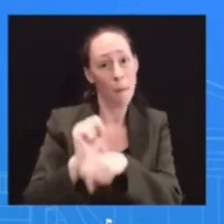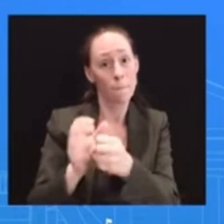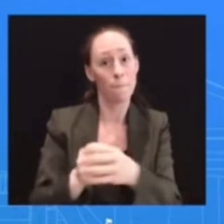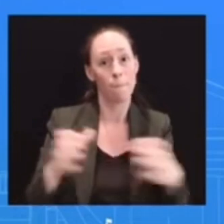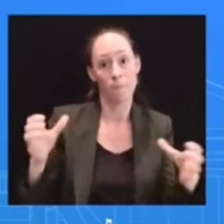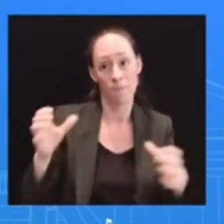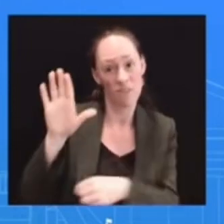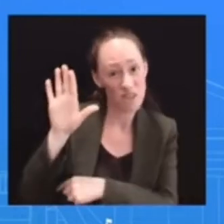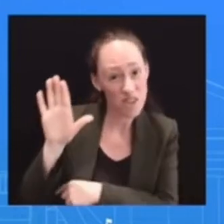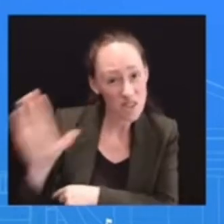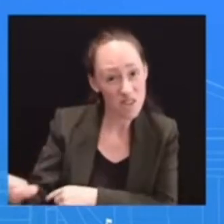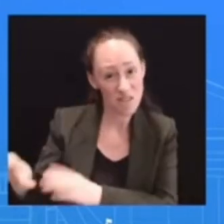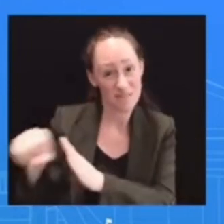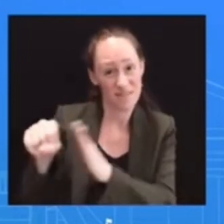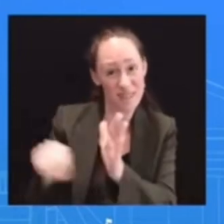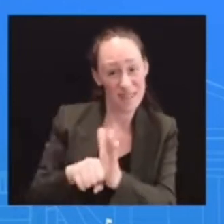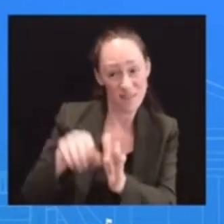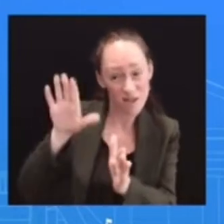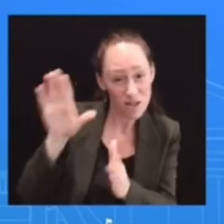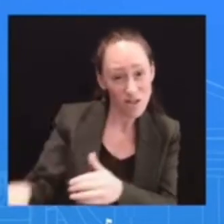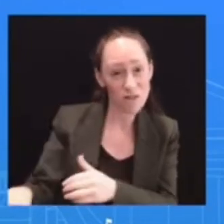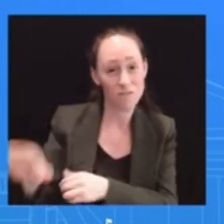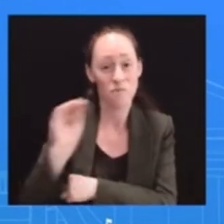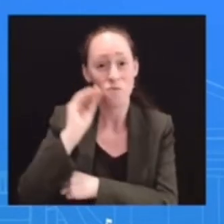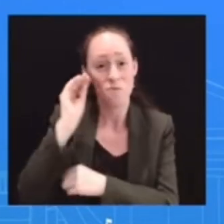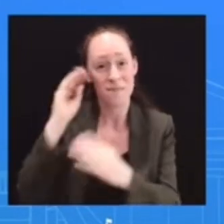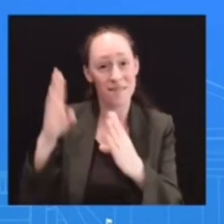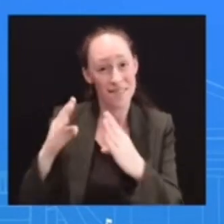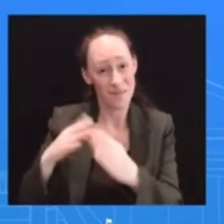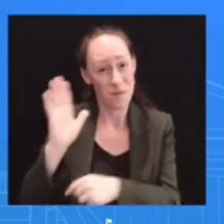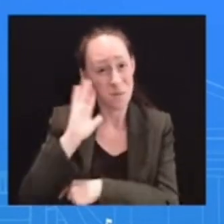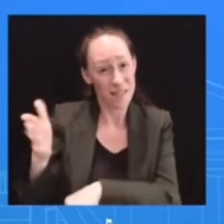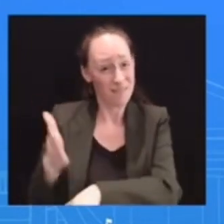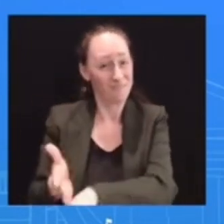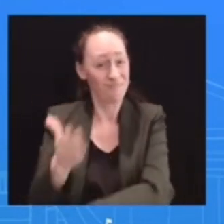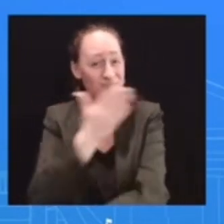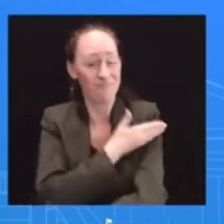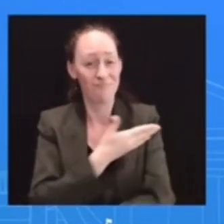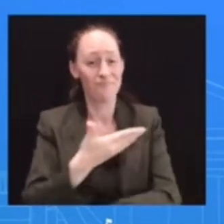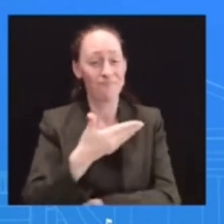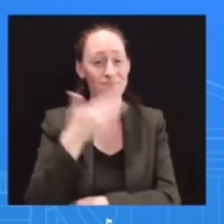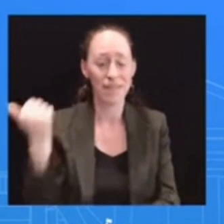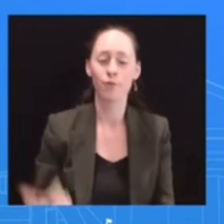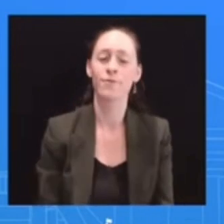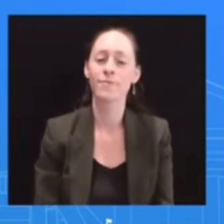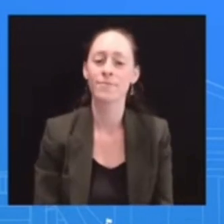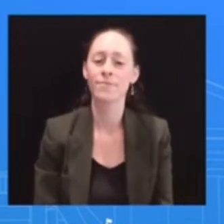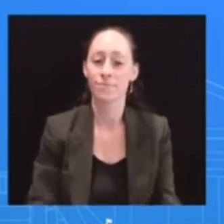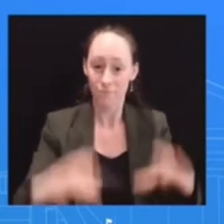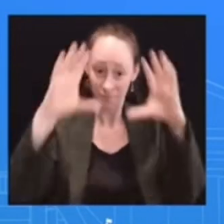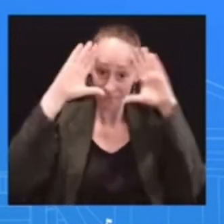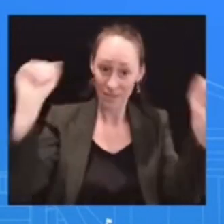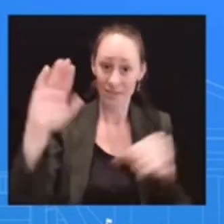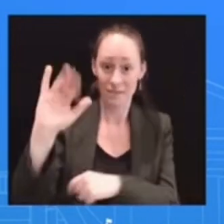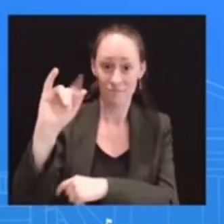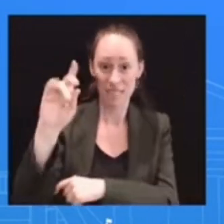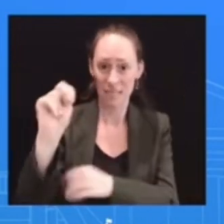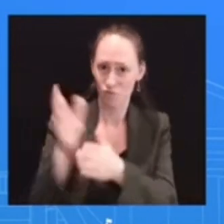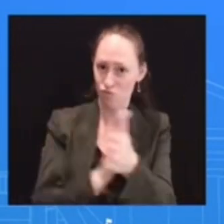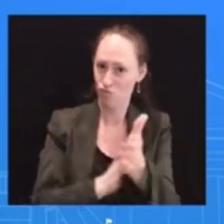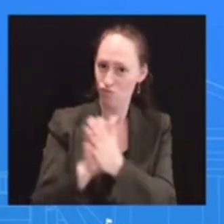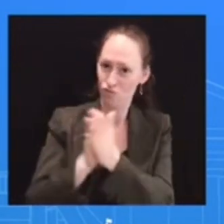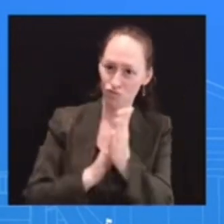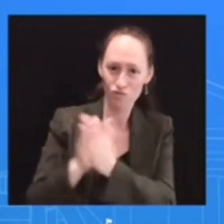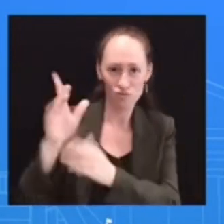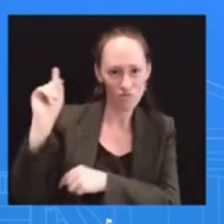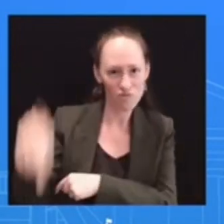heard him say many times before, to highlight those good-paying jobs and the differences that they are making in the lives of real people